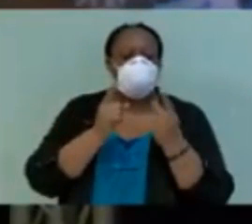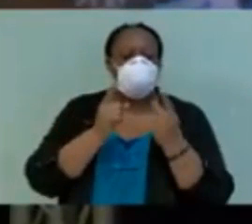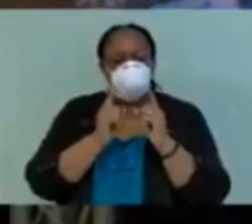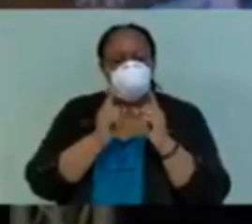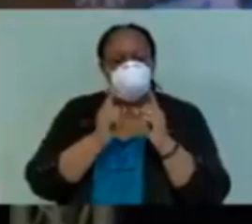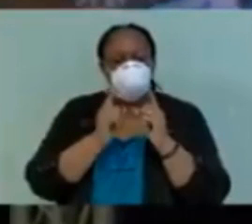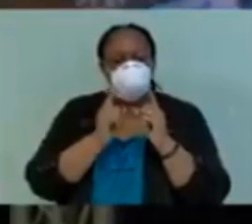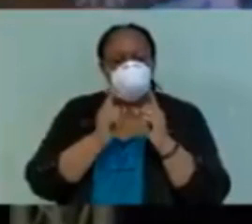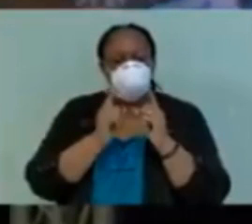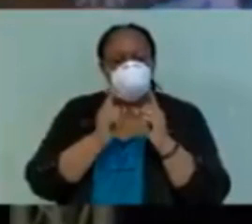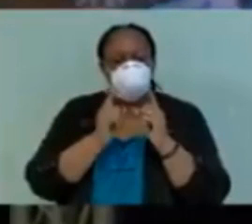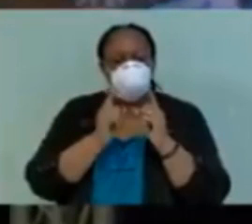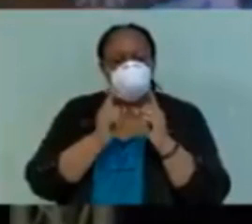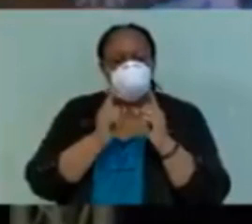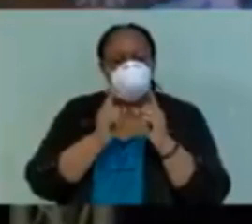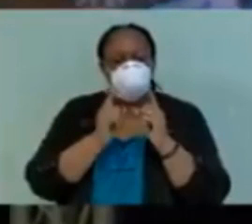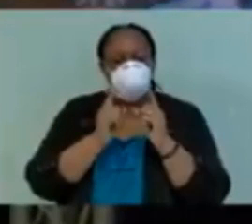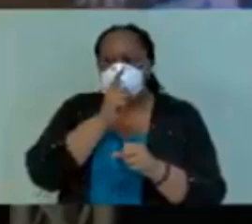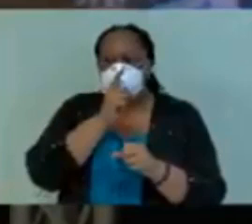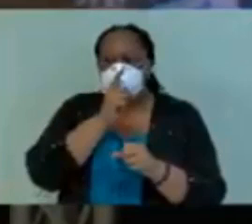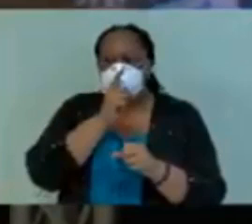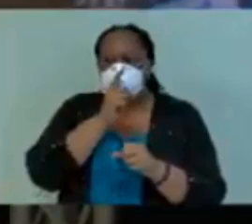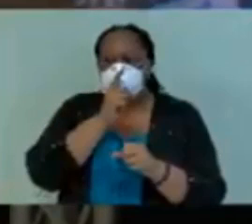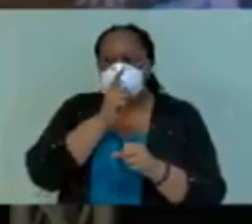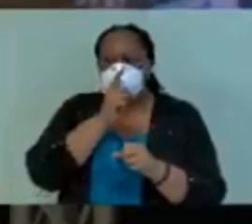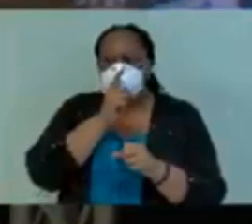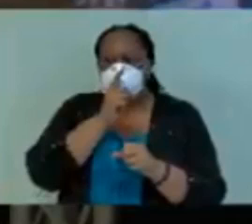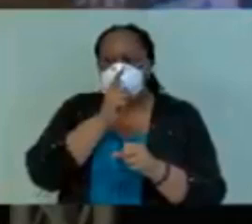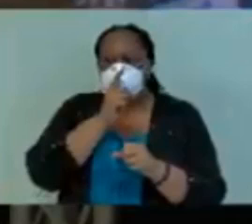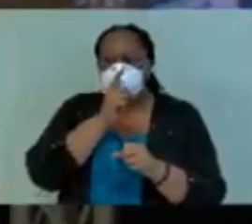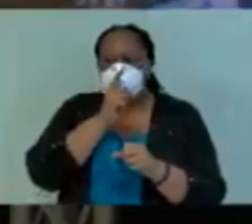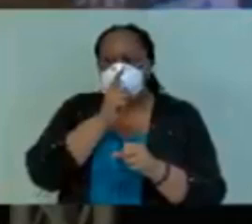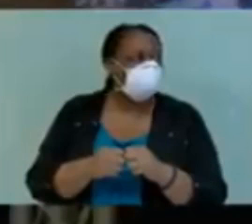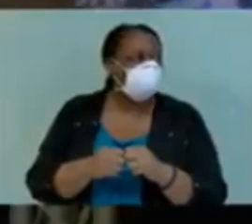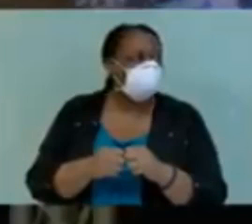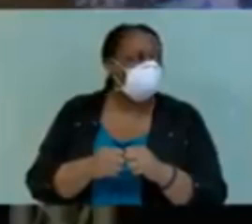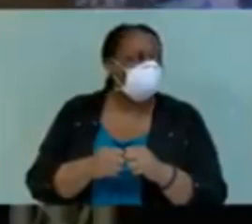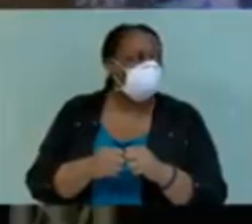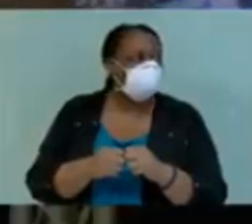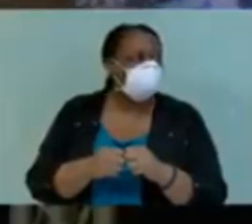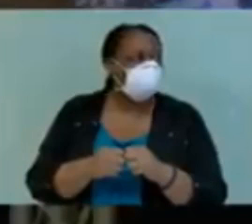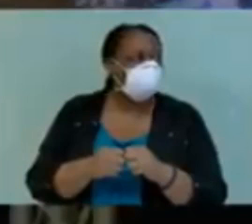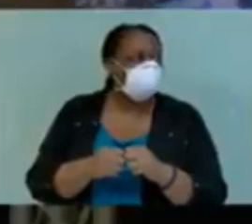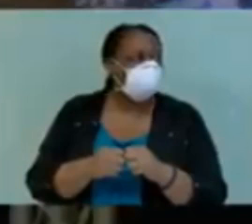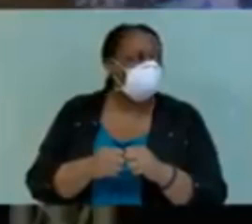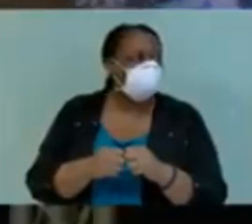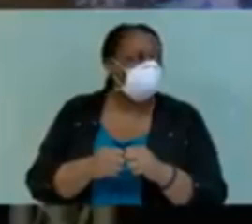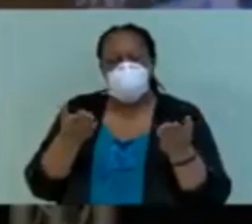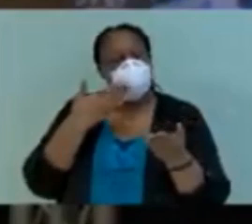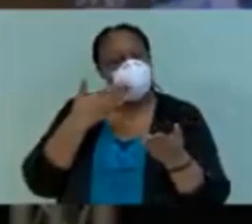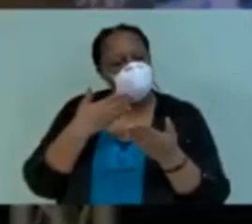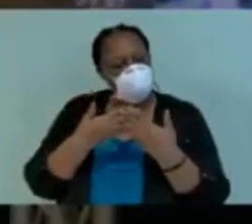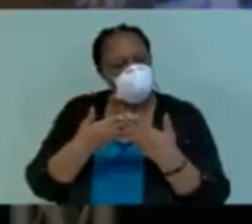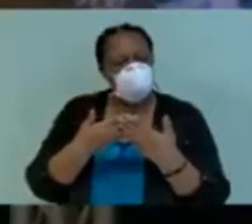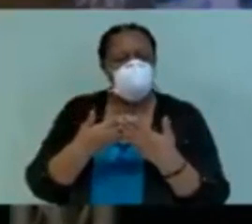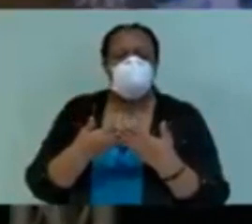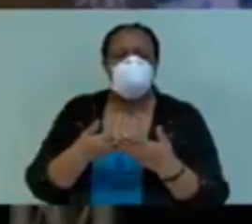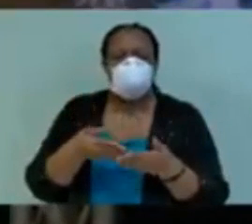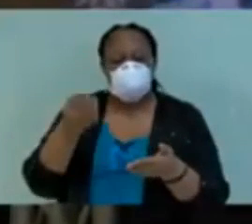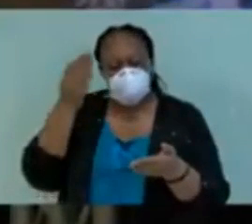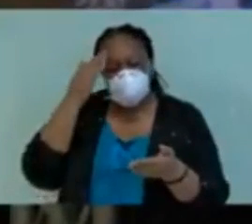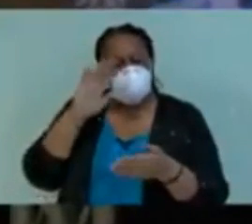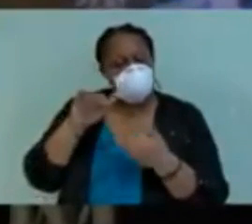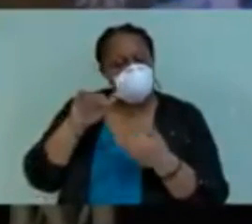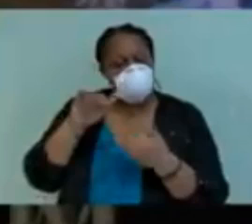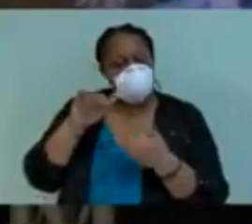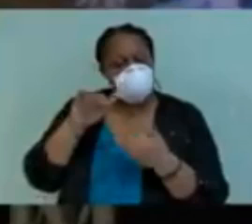in my immediate presence, and you who are engaged via radio, television,